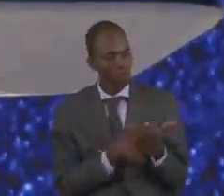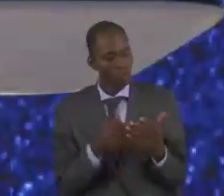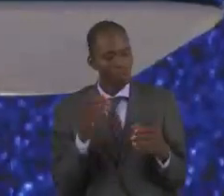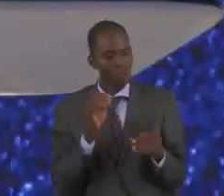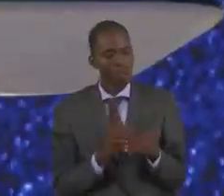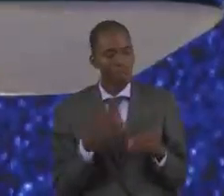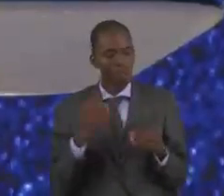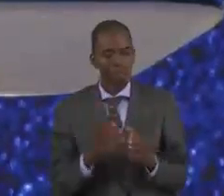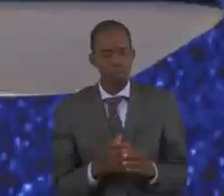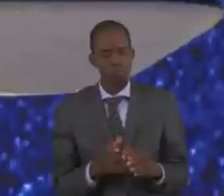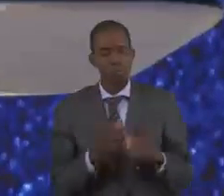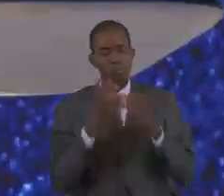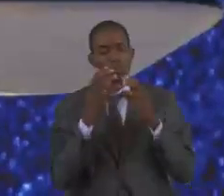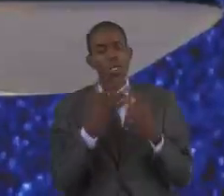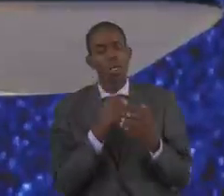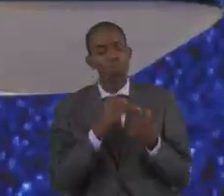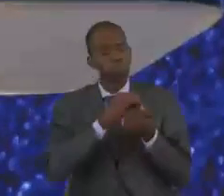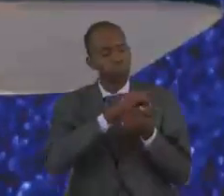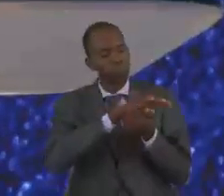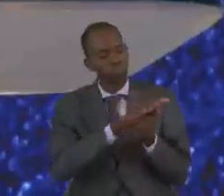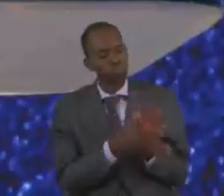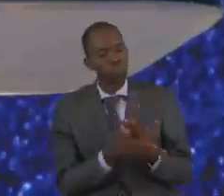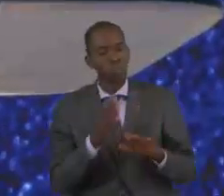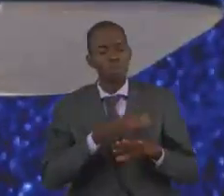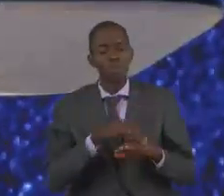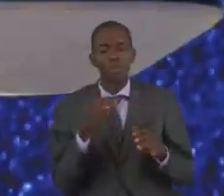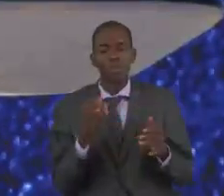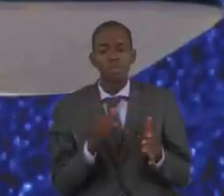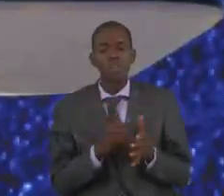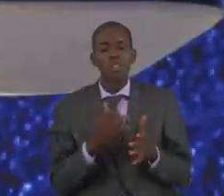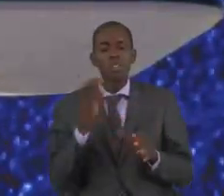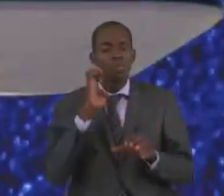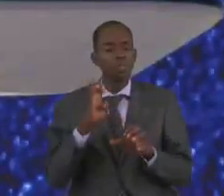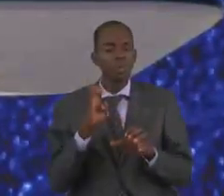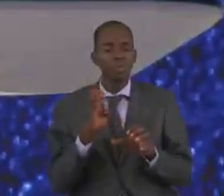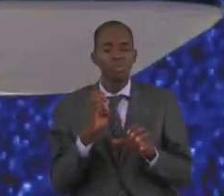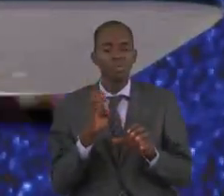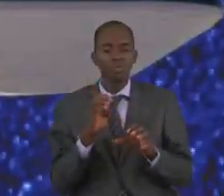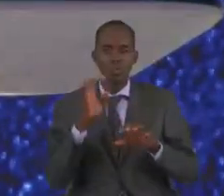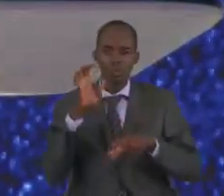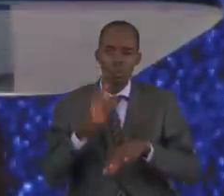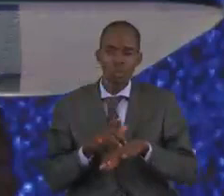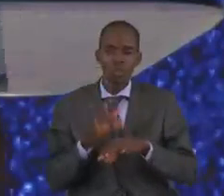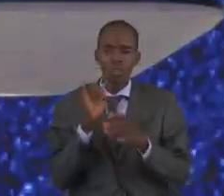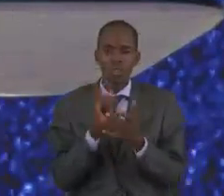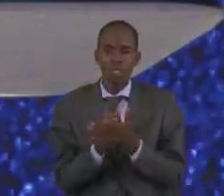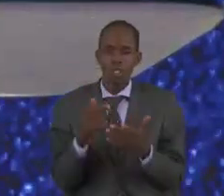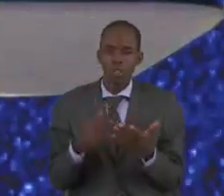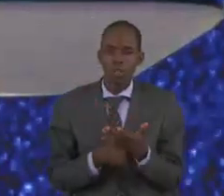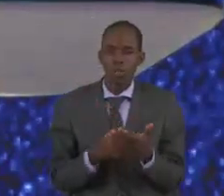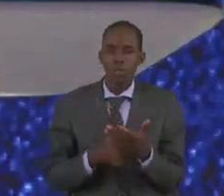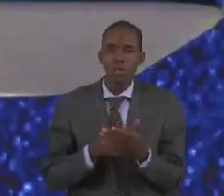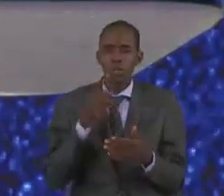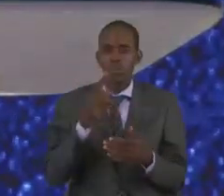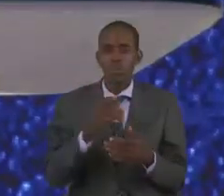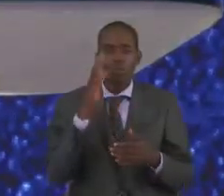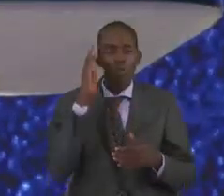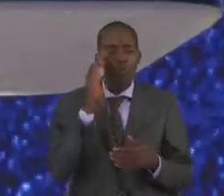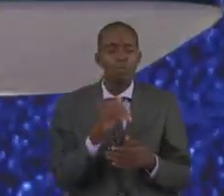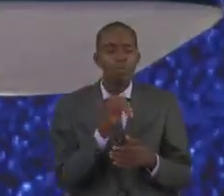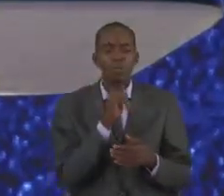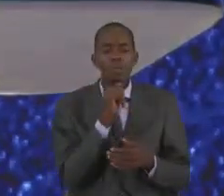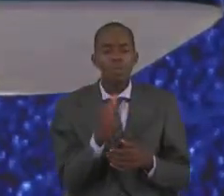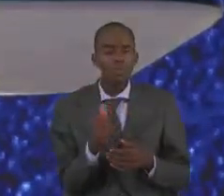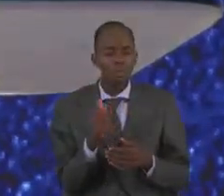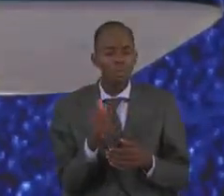they tore that gospel like a shred paper, if they tore that gospel, they were not